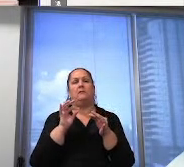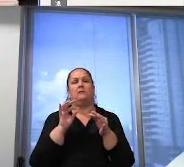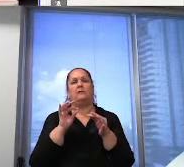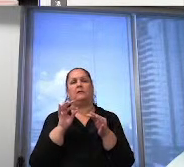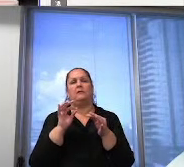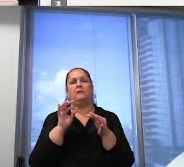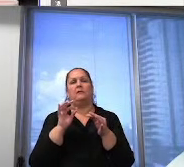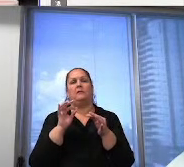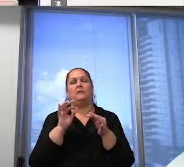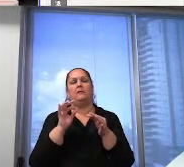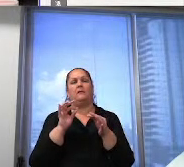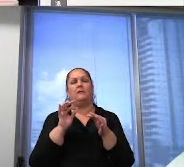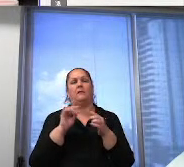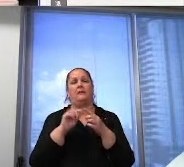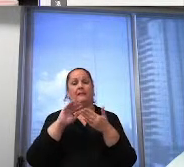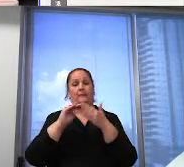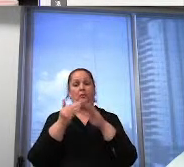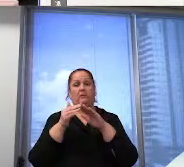the